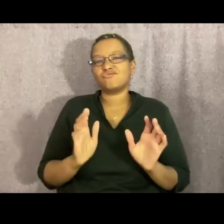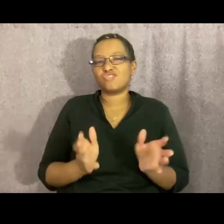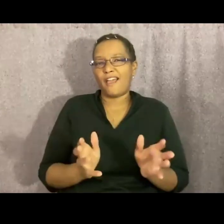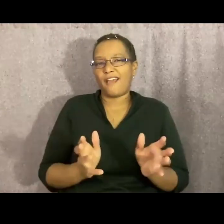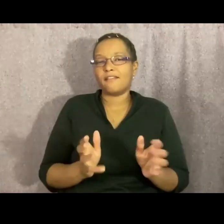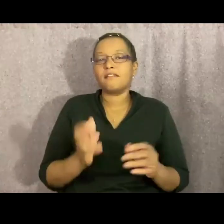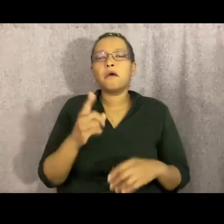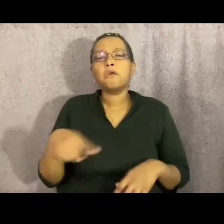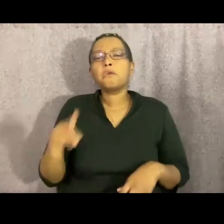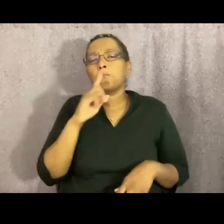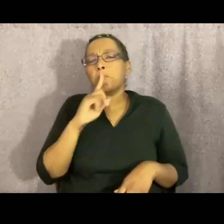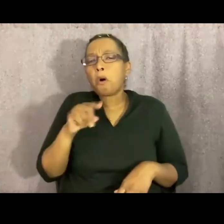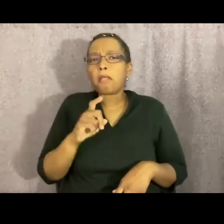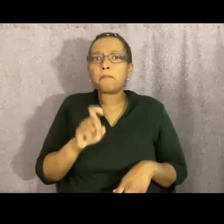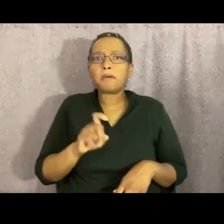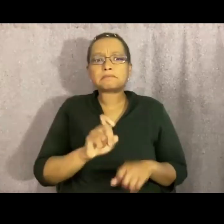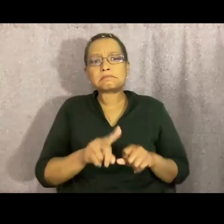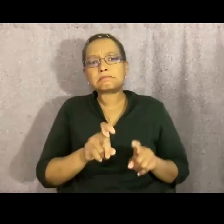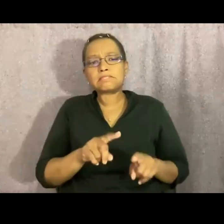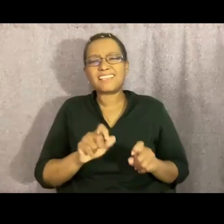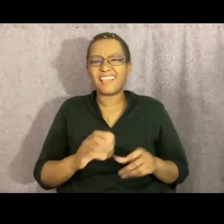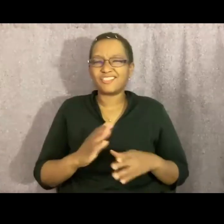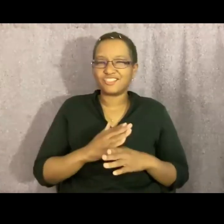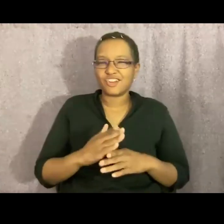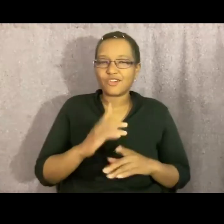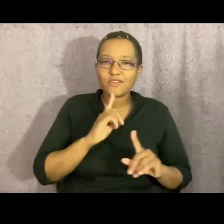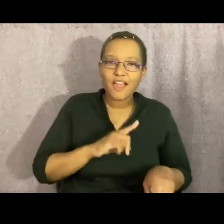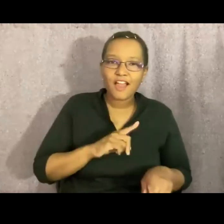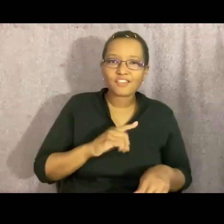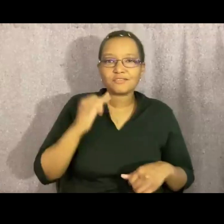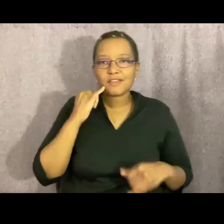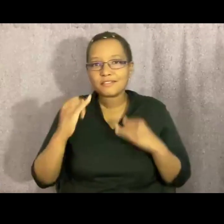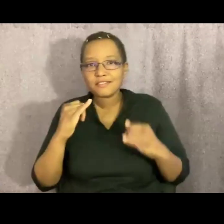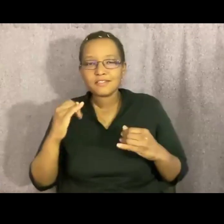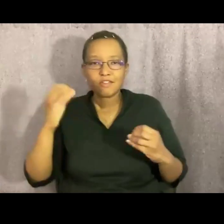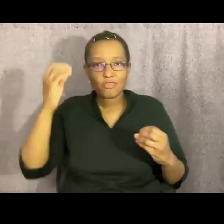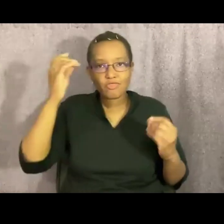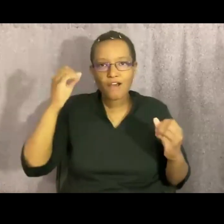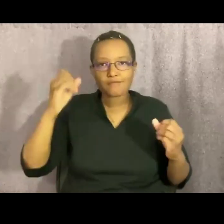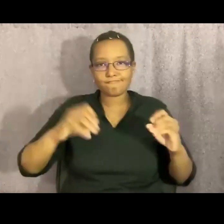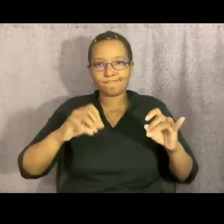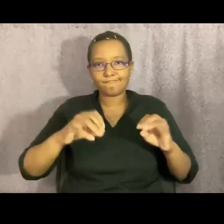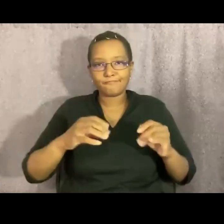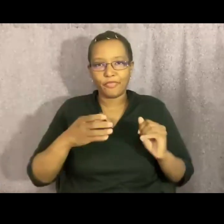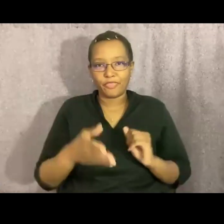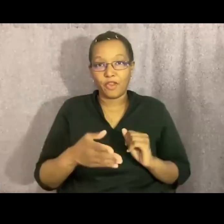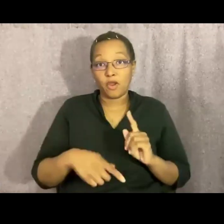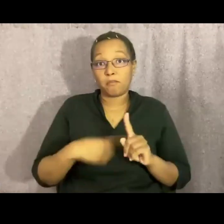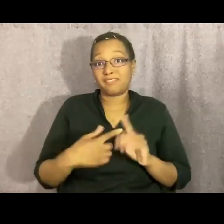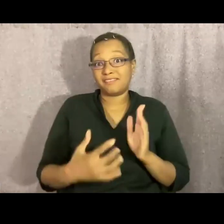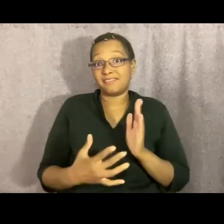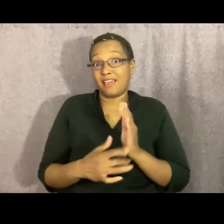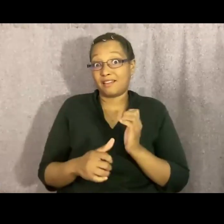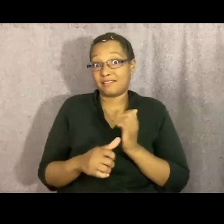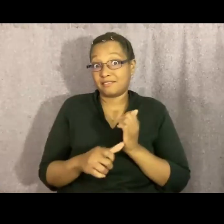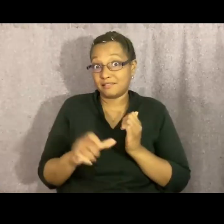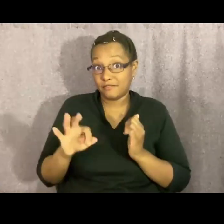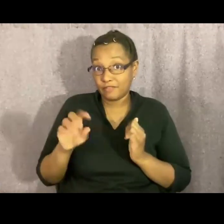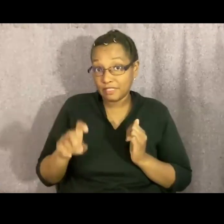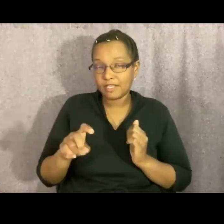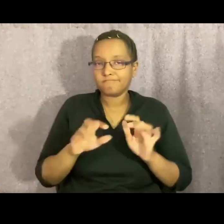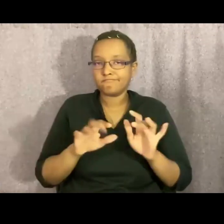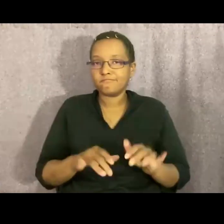You can just share reactions, share ideas, share thoughts. And you can also get tech assistance there. So let us know if you're having